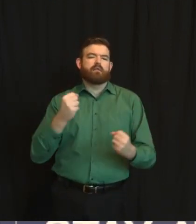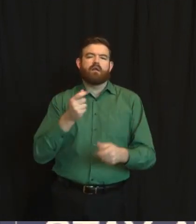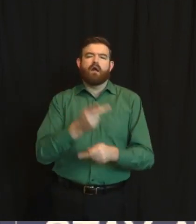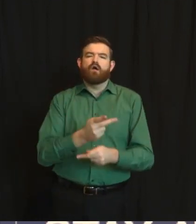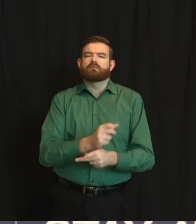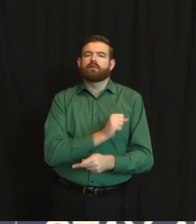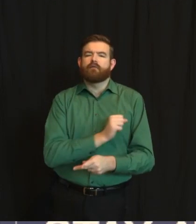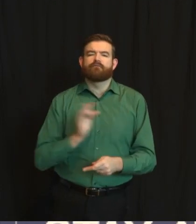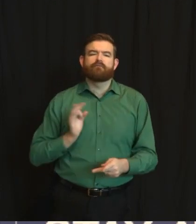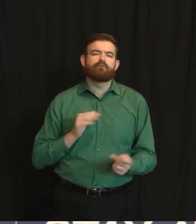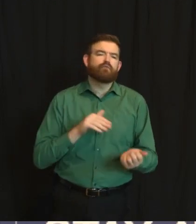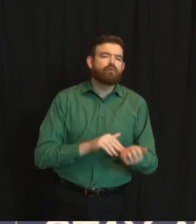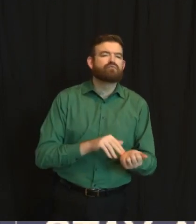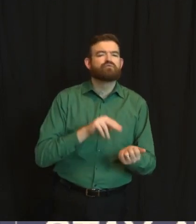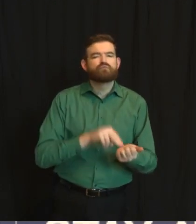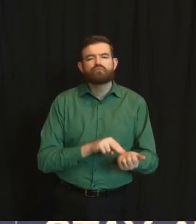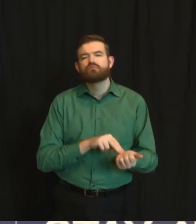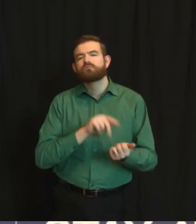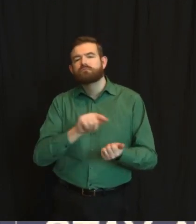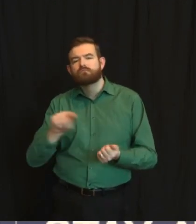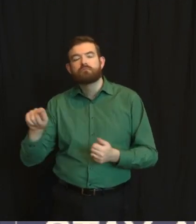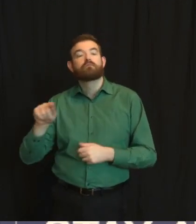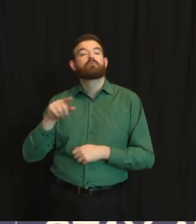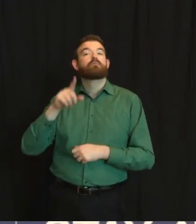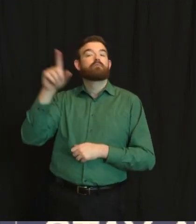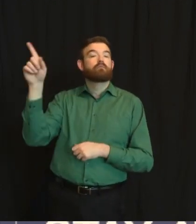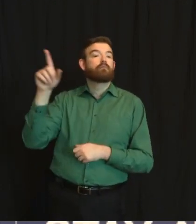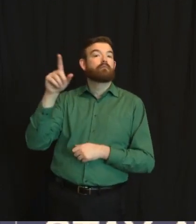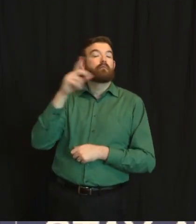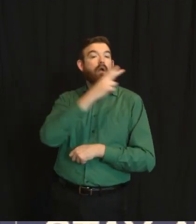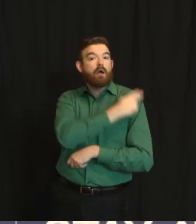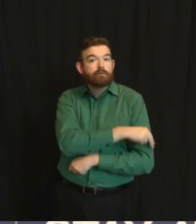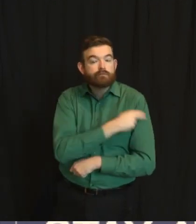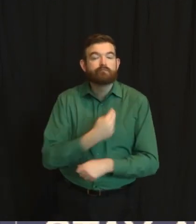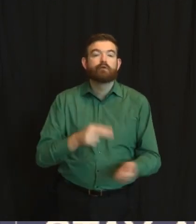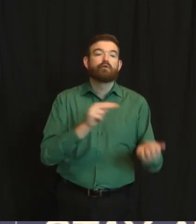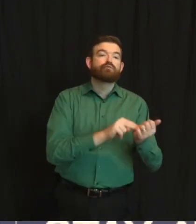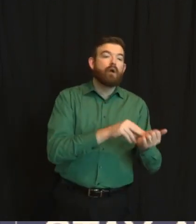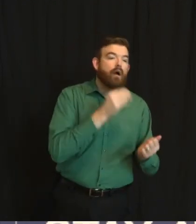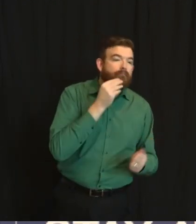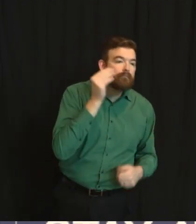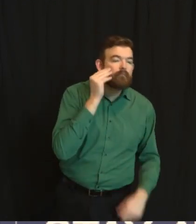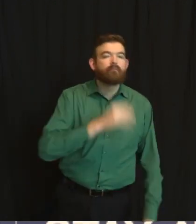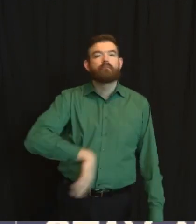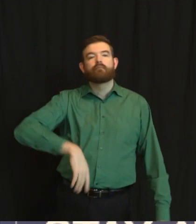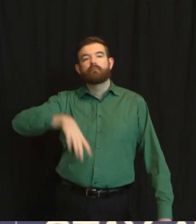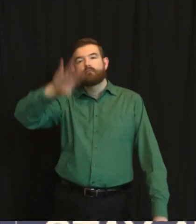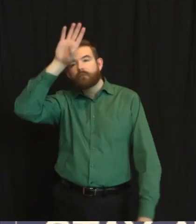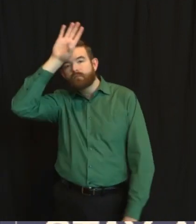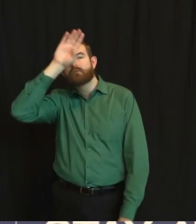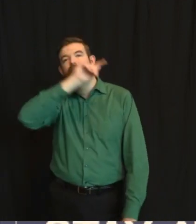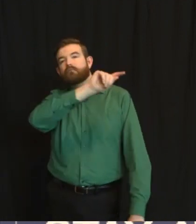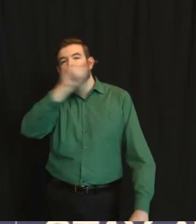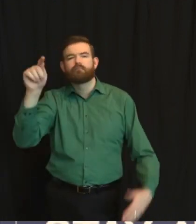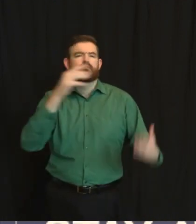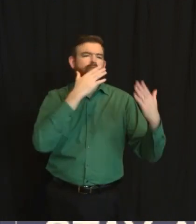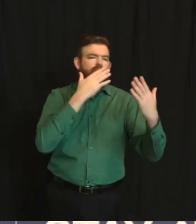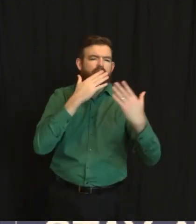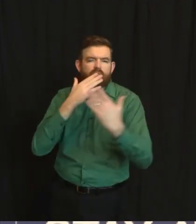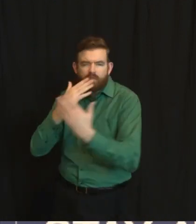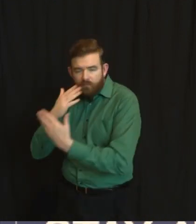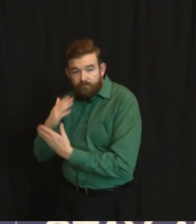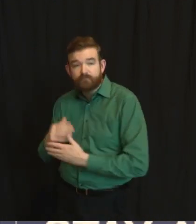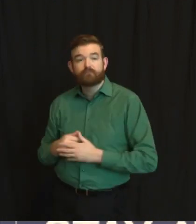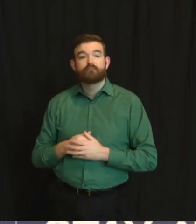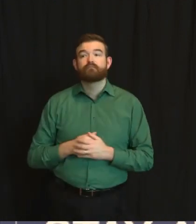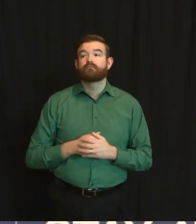our long-term care facilities, hospitals, and our first responders for the work that they do. The impact of this virus on our healthcare system